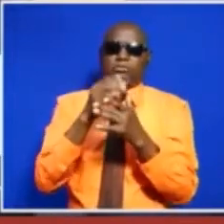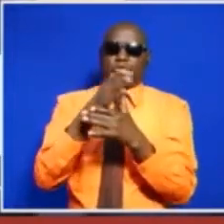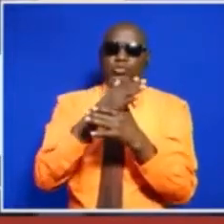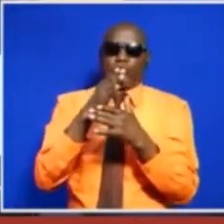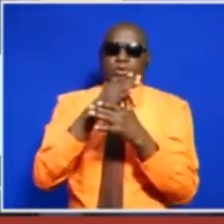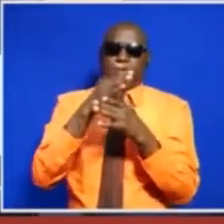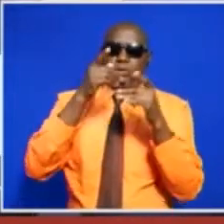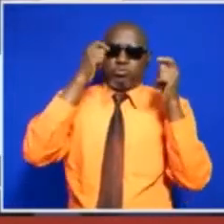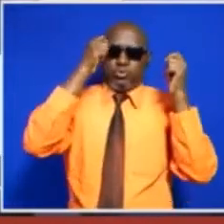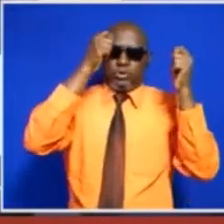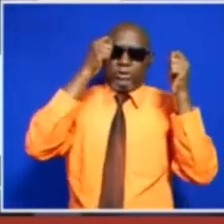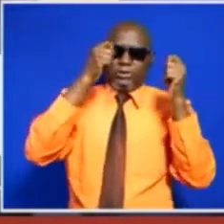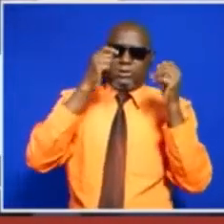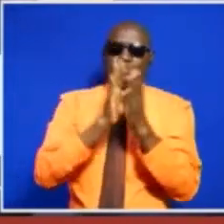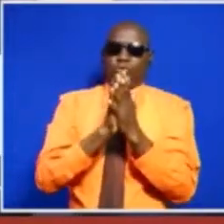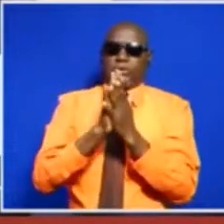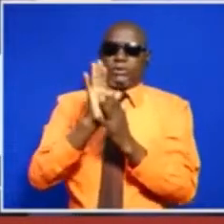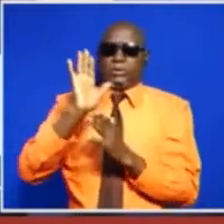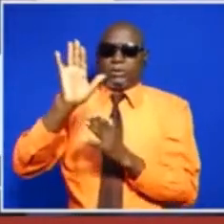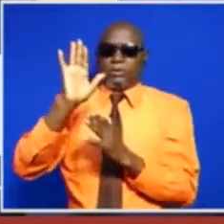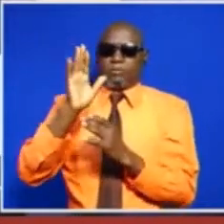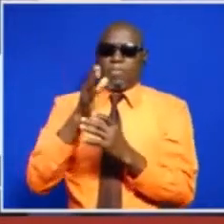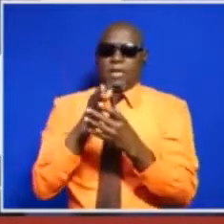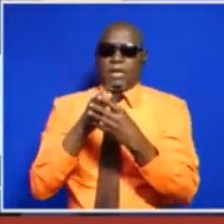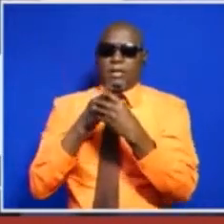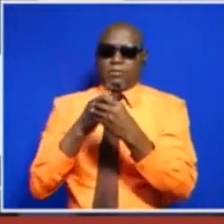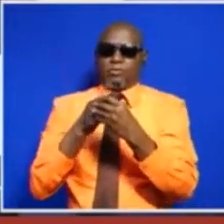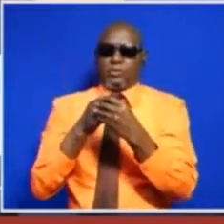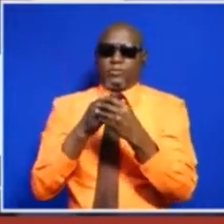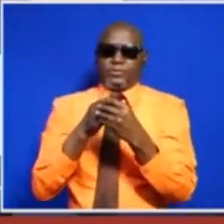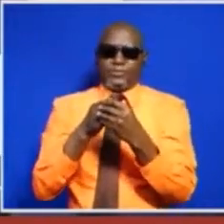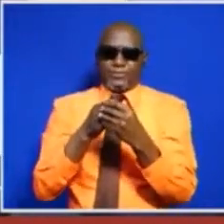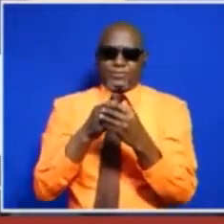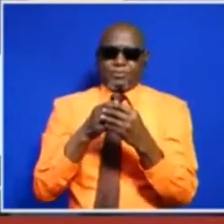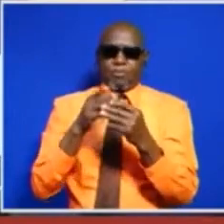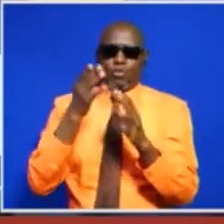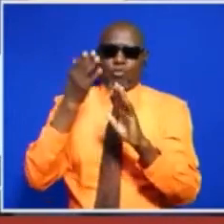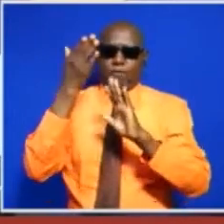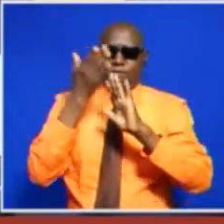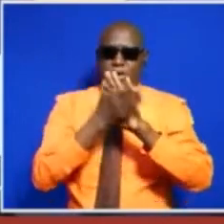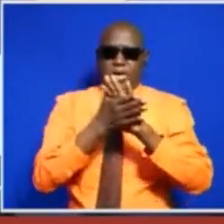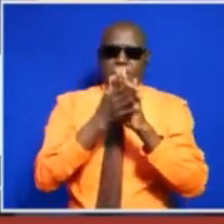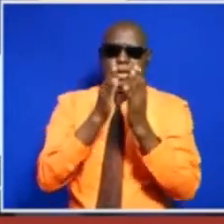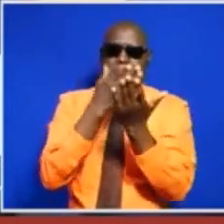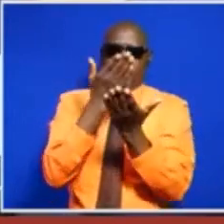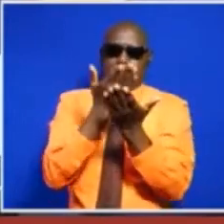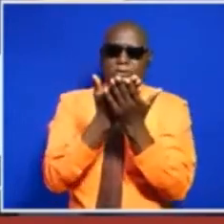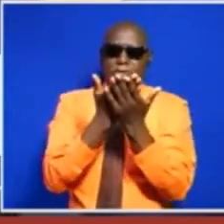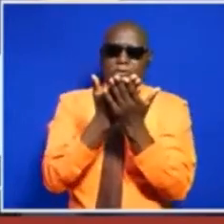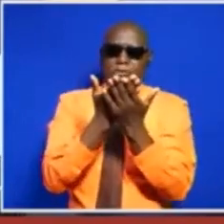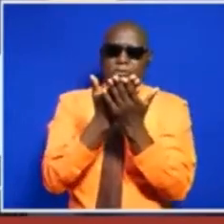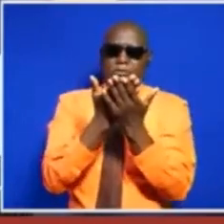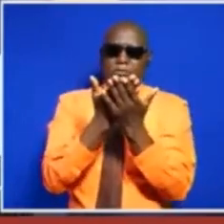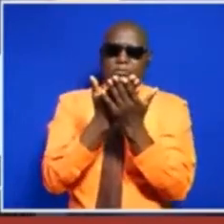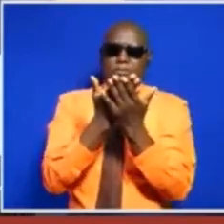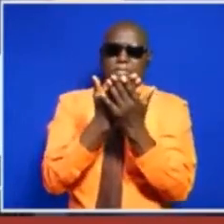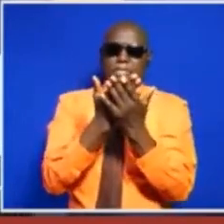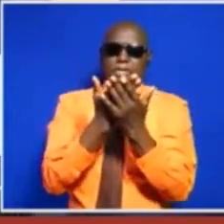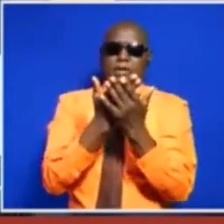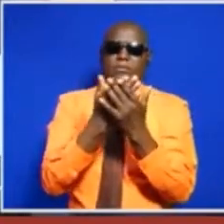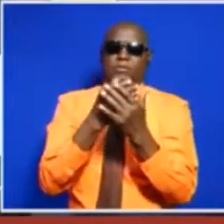their leadership. Now, through instructions that we received from them, we filed a petition before my Lord Justice